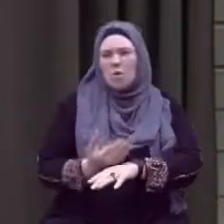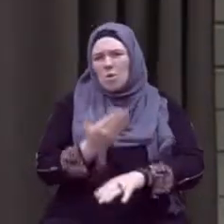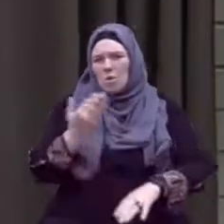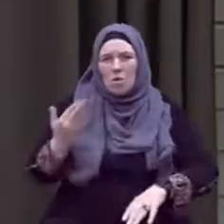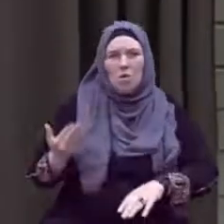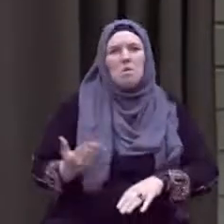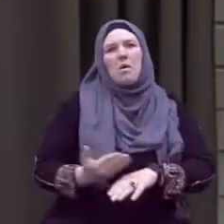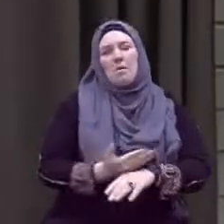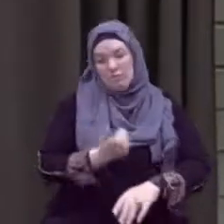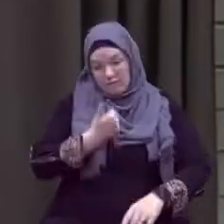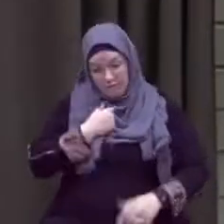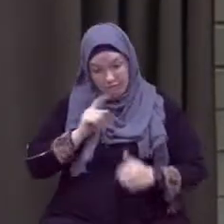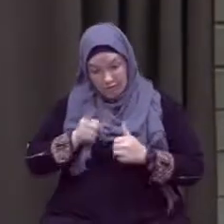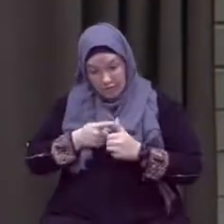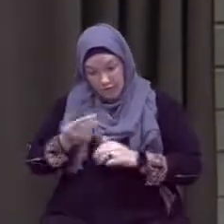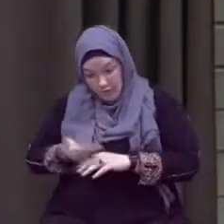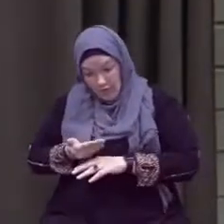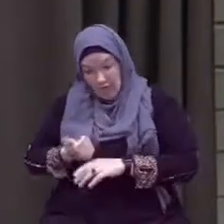reforming myself,